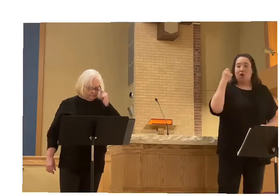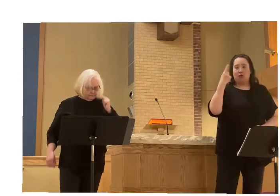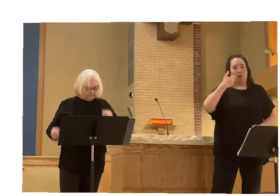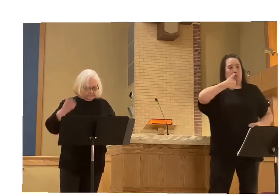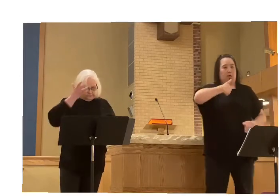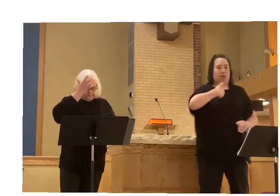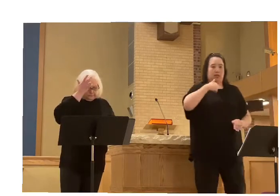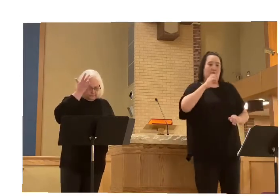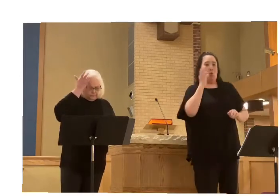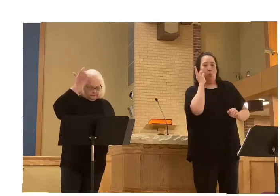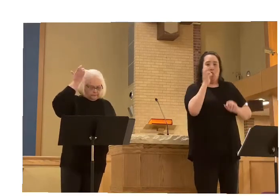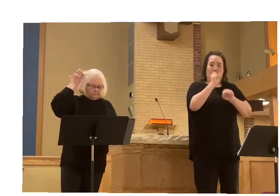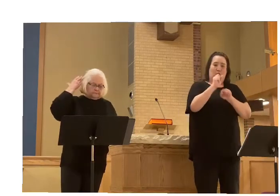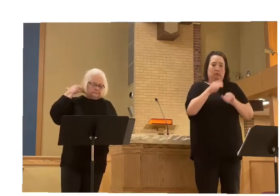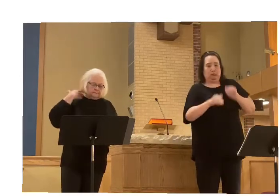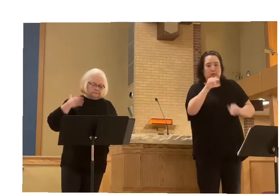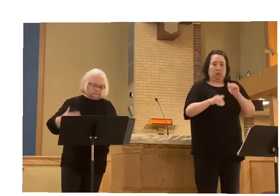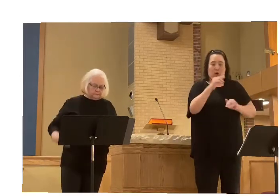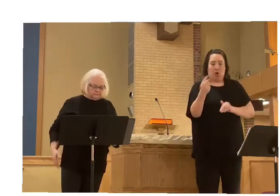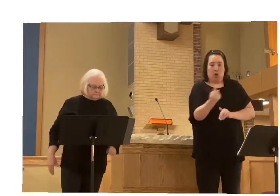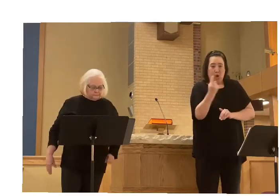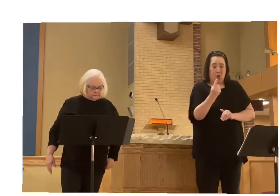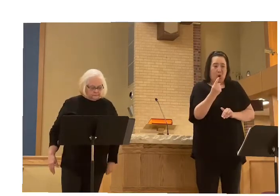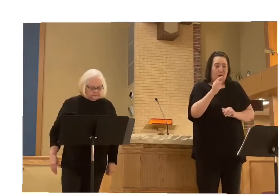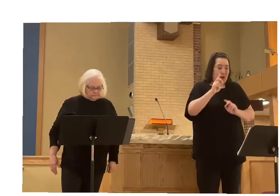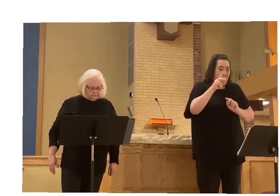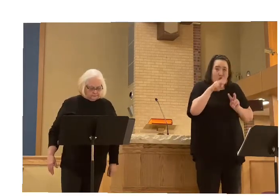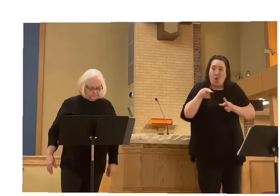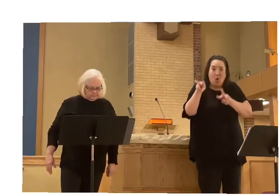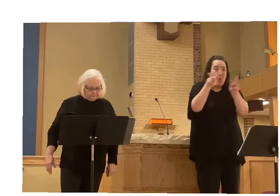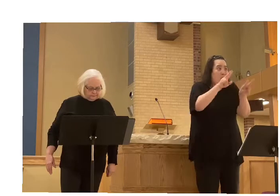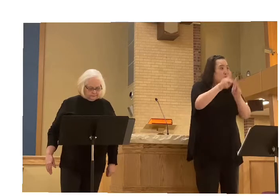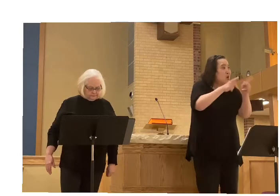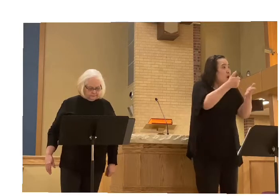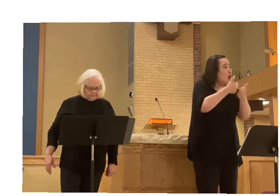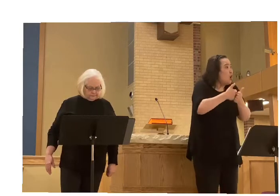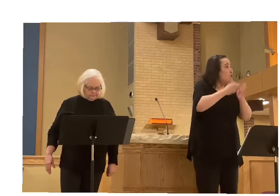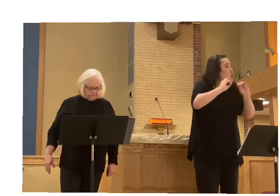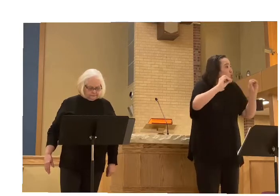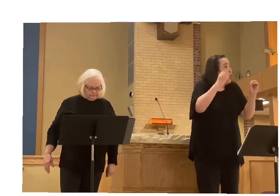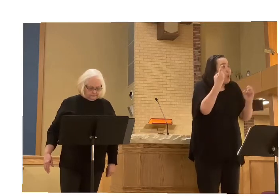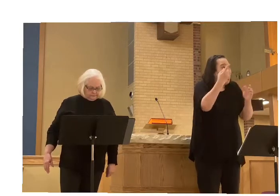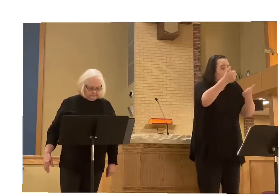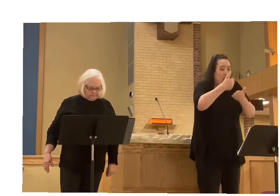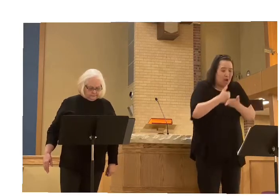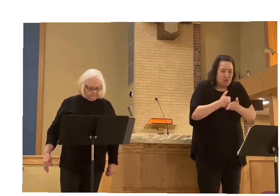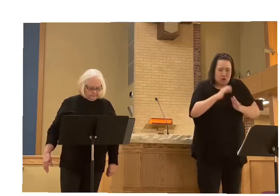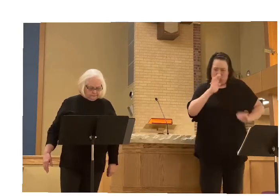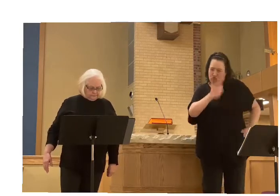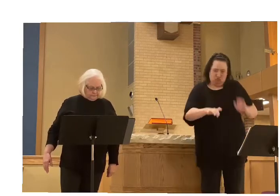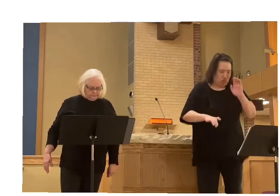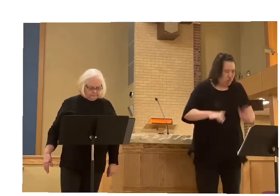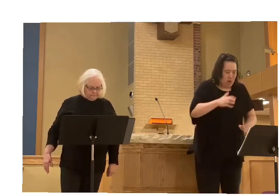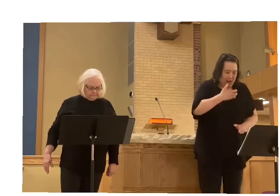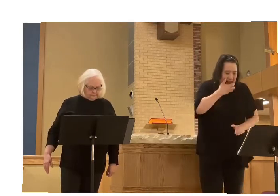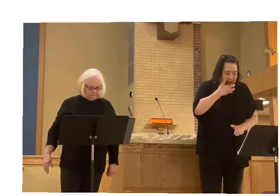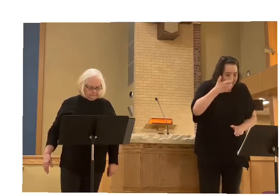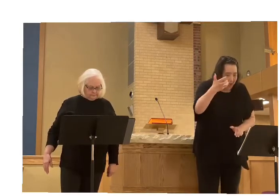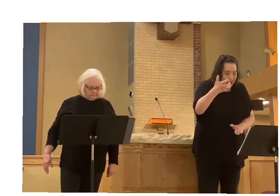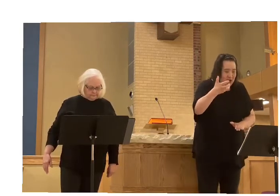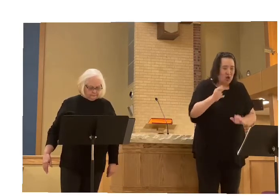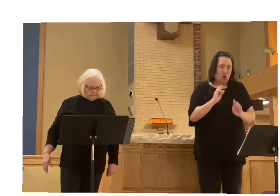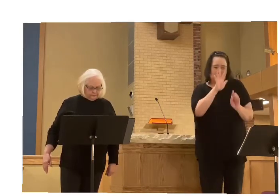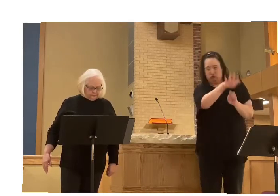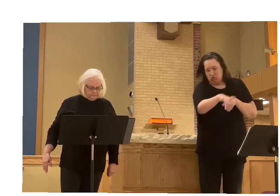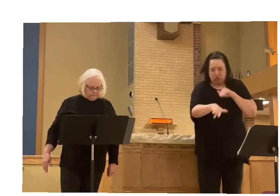trodden alone, and of my people there was no one with me. I trod them in my anger and trampled them down